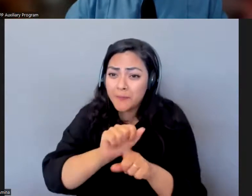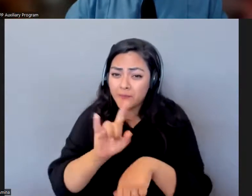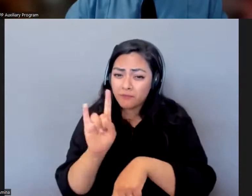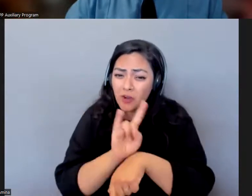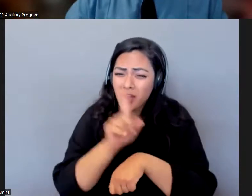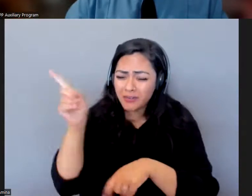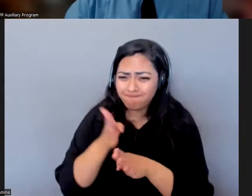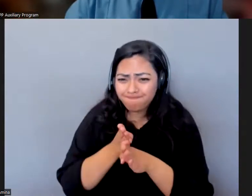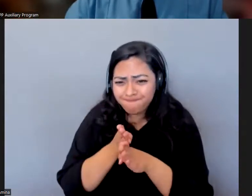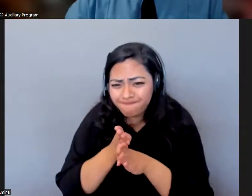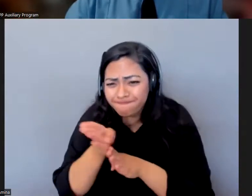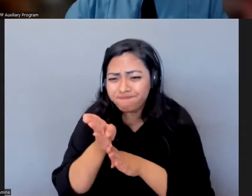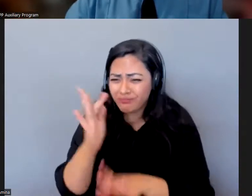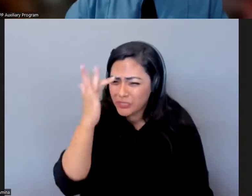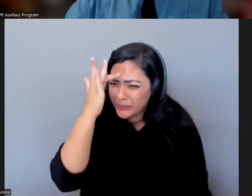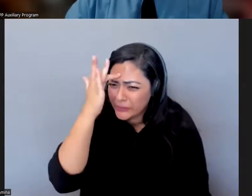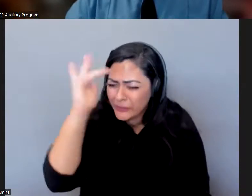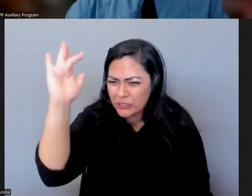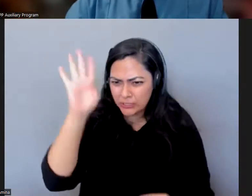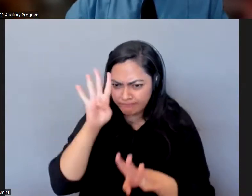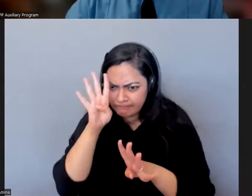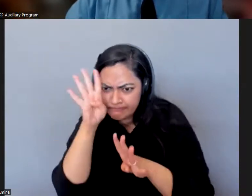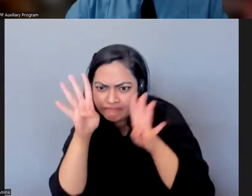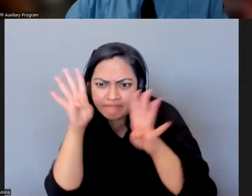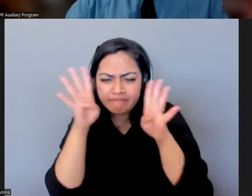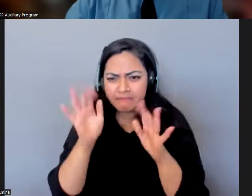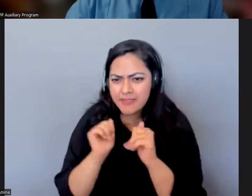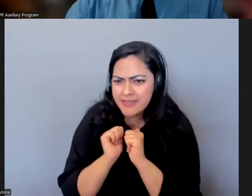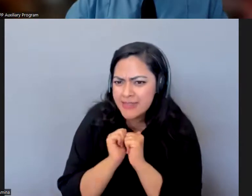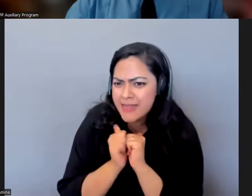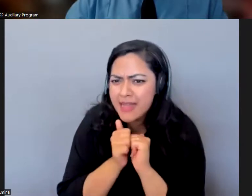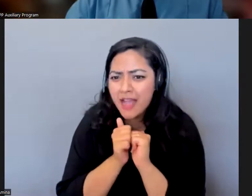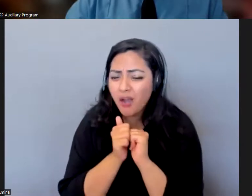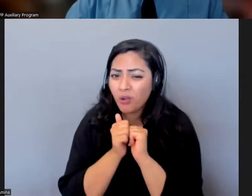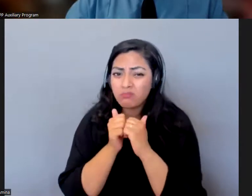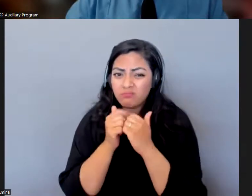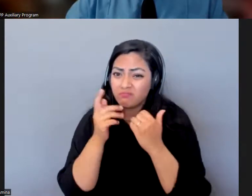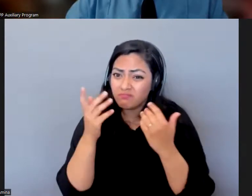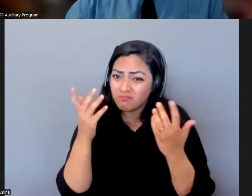get, you know, unfortunately scammed by some of those tactics, and not to be, you know,